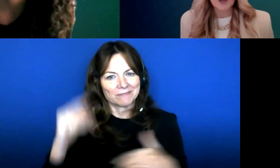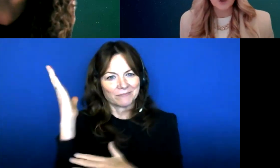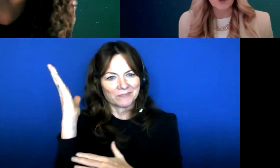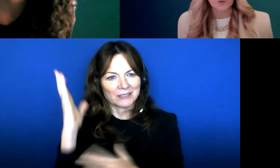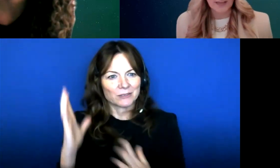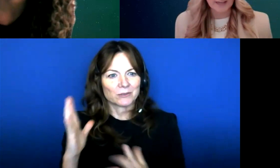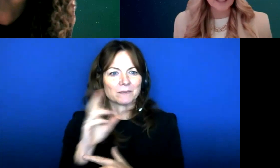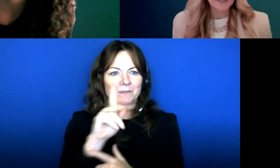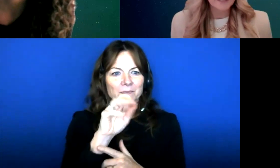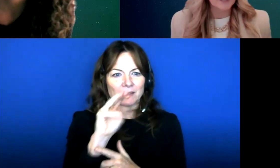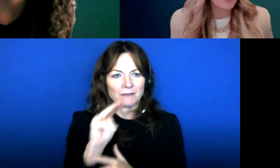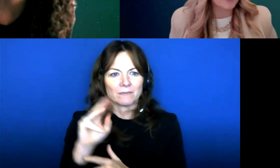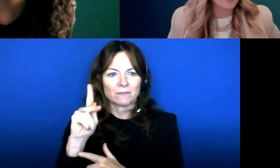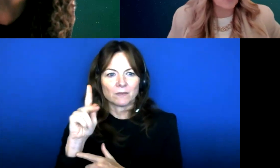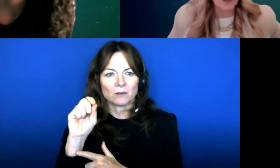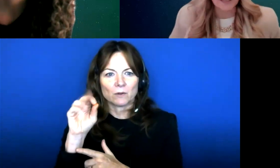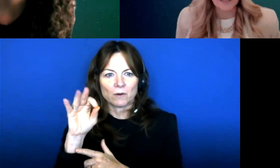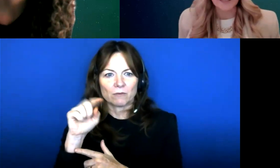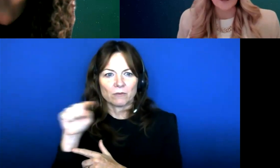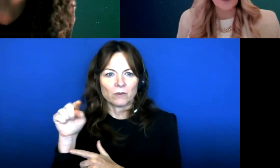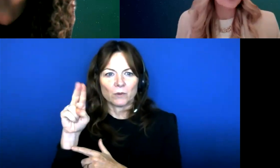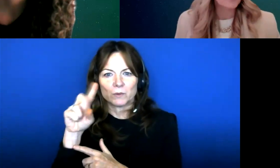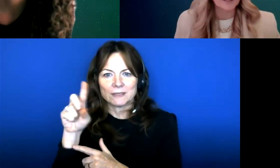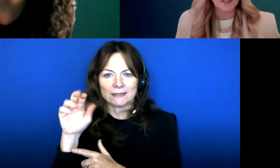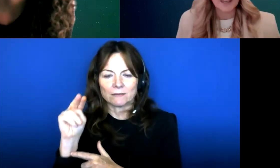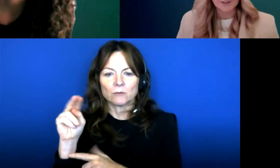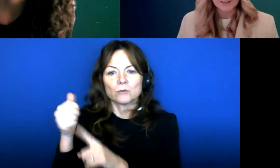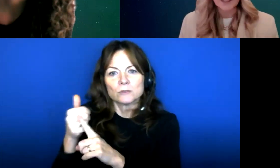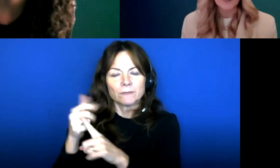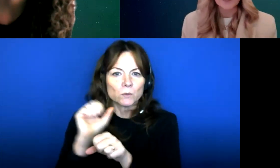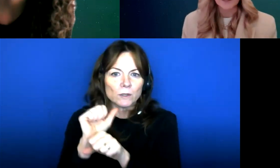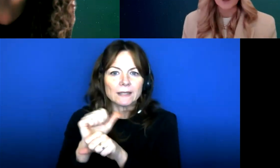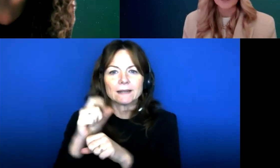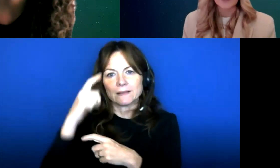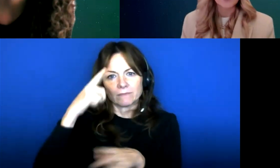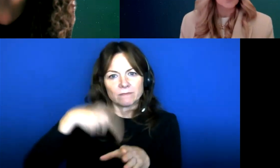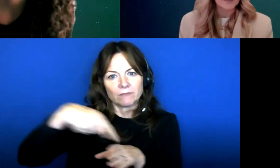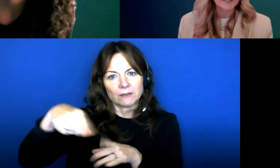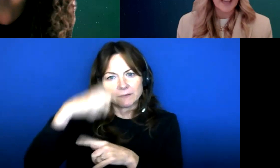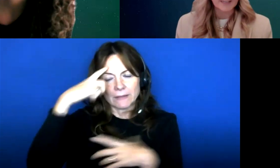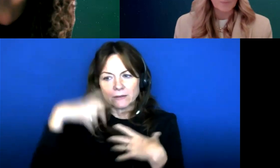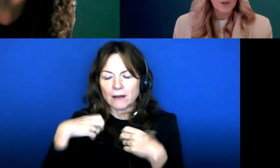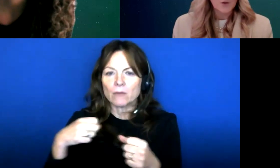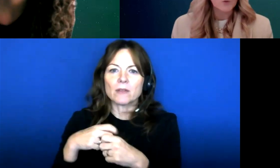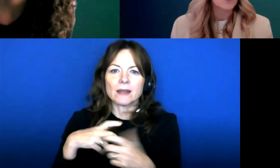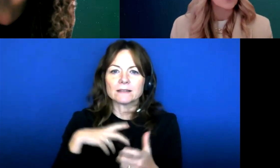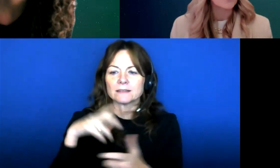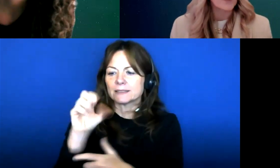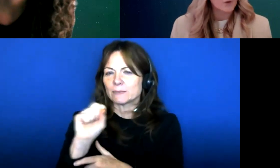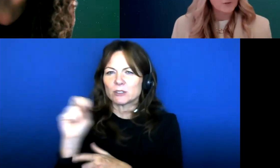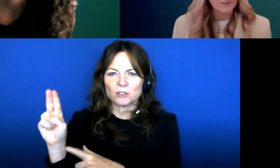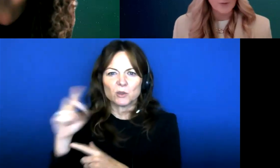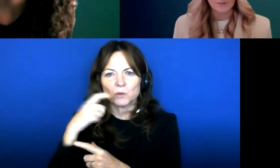Kim Korfuzan. Kim has been working in the field of mental health and substance use since 2010. Through